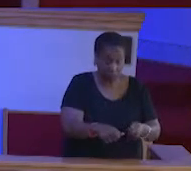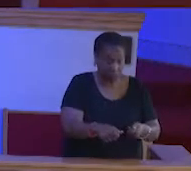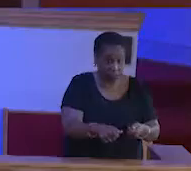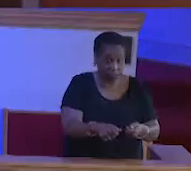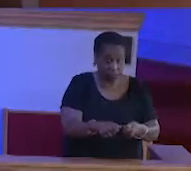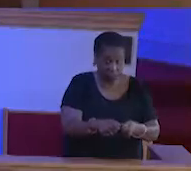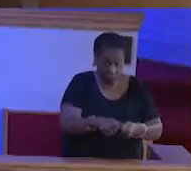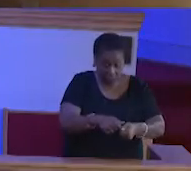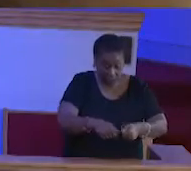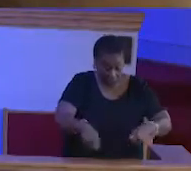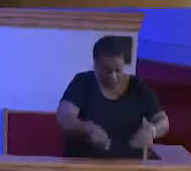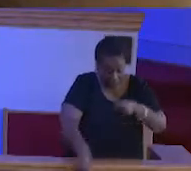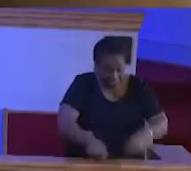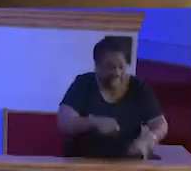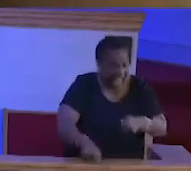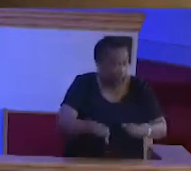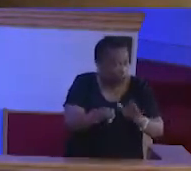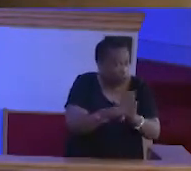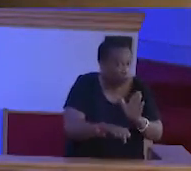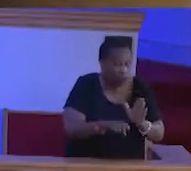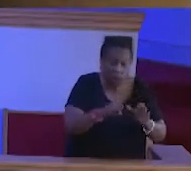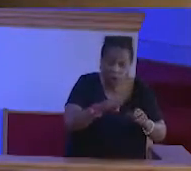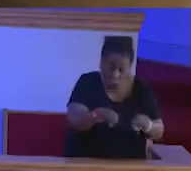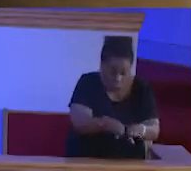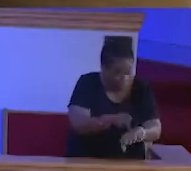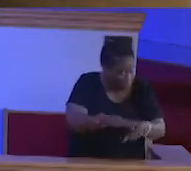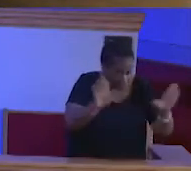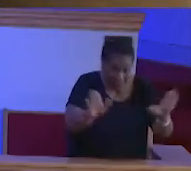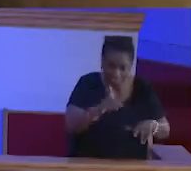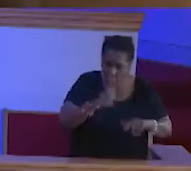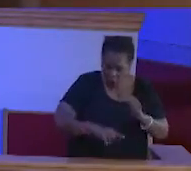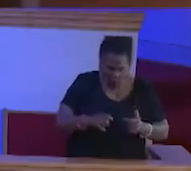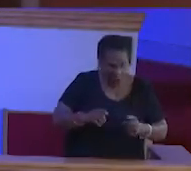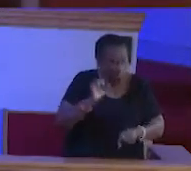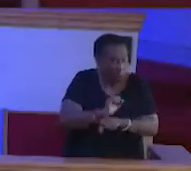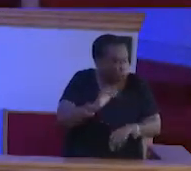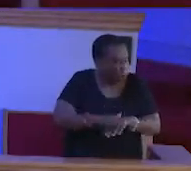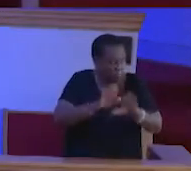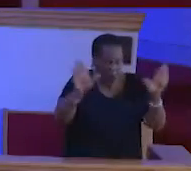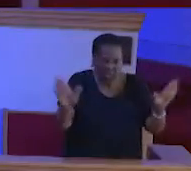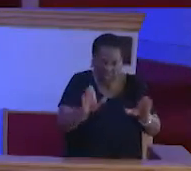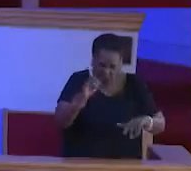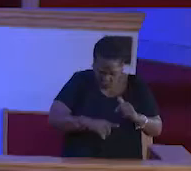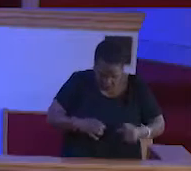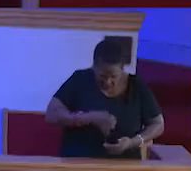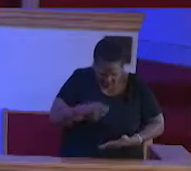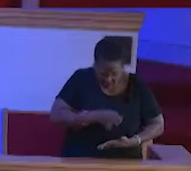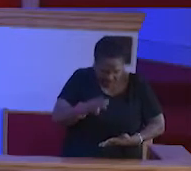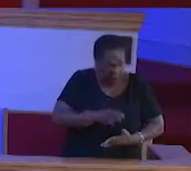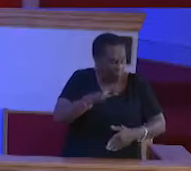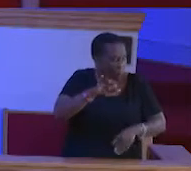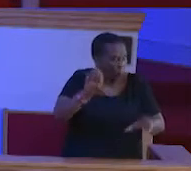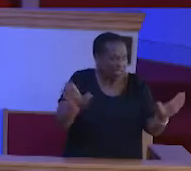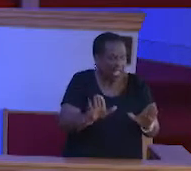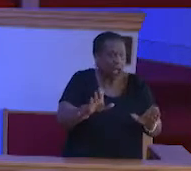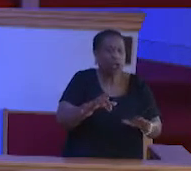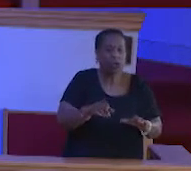on Sunday. You didn't even iron your shirt on Sunday. You didn't sew a button on Sunday. You did that on